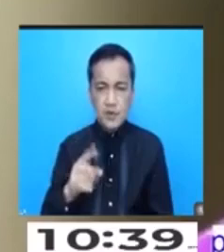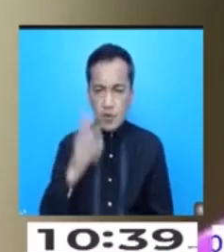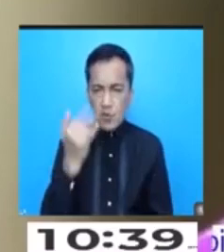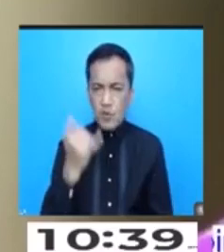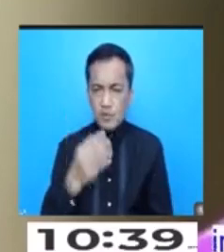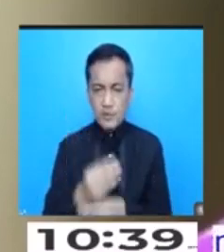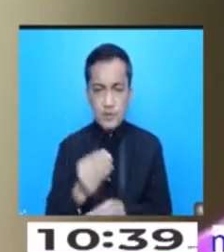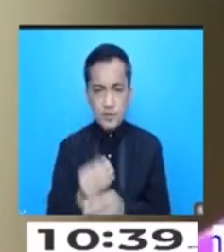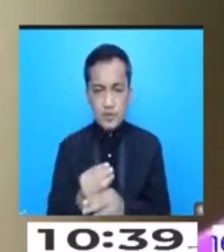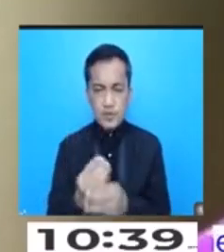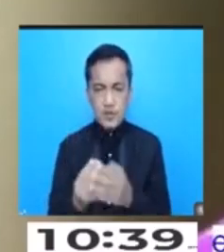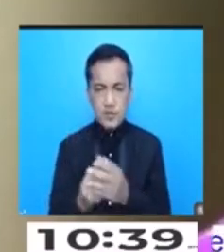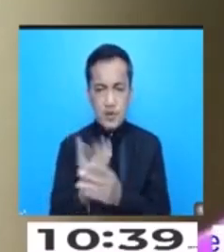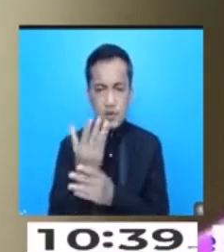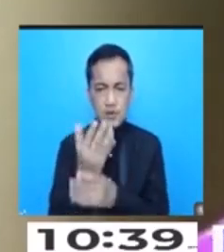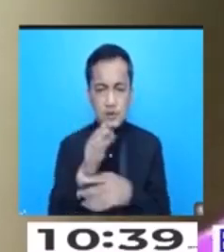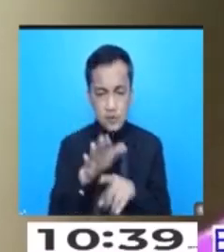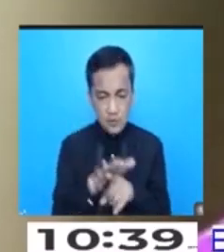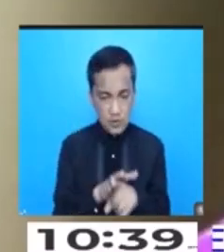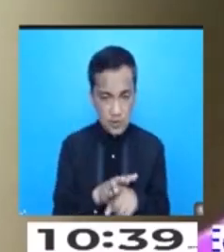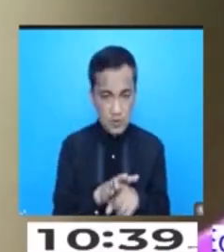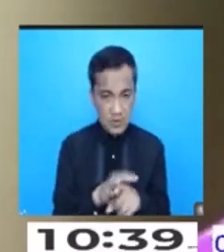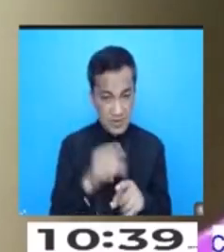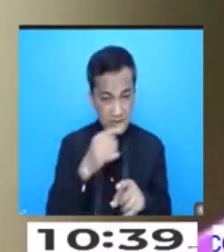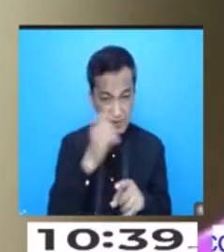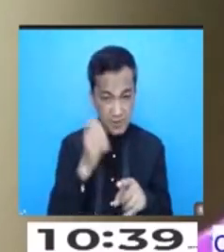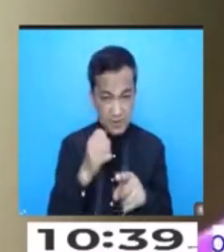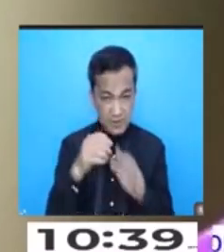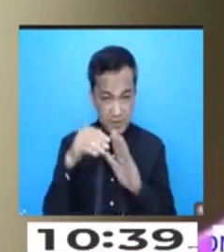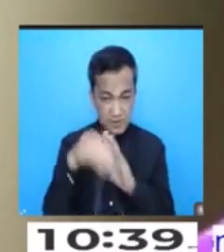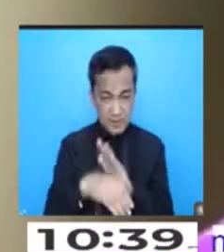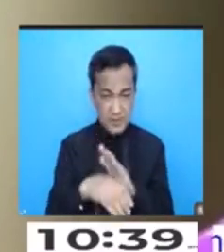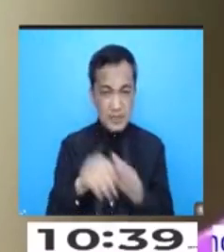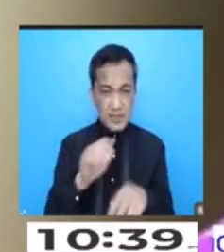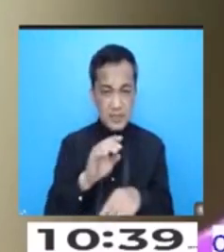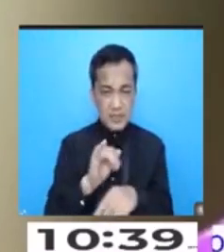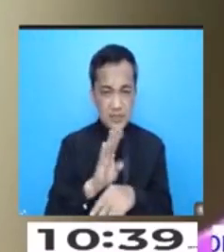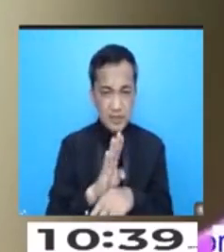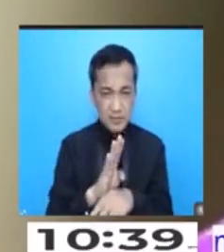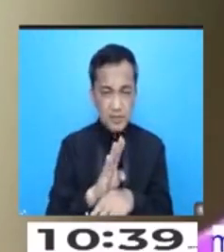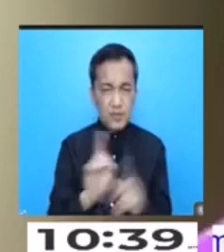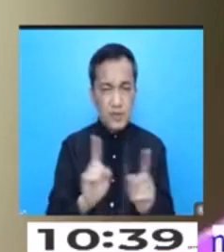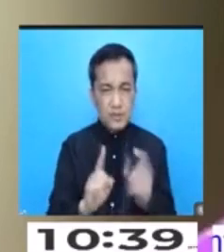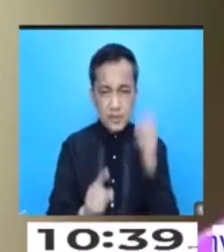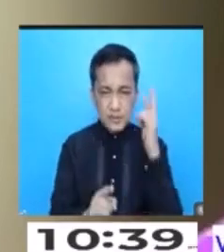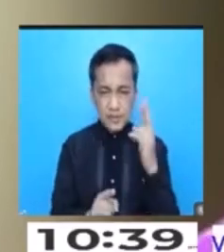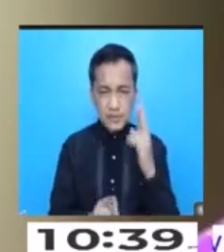slower? And is this because of the decline in jobs? What could be the reason for this?